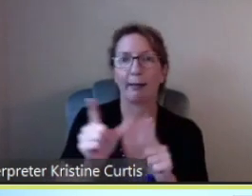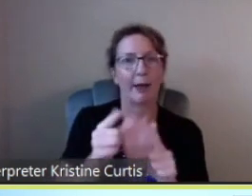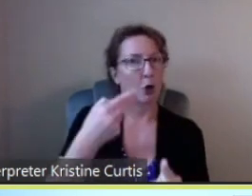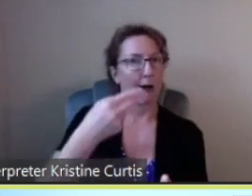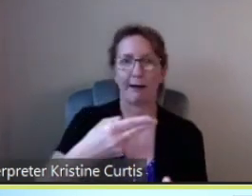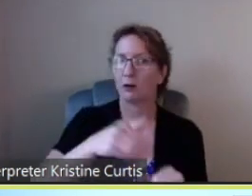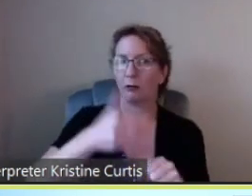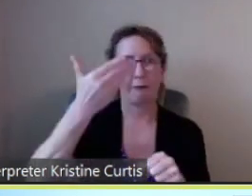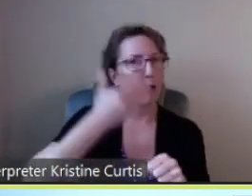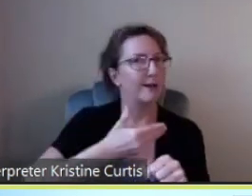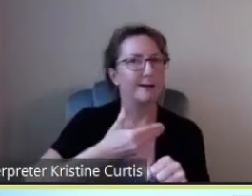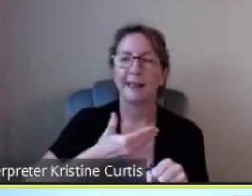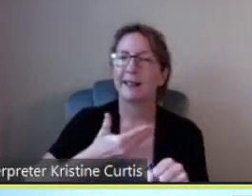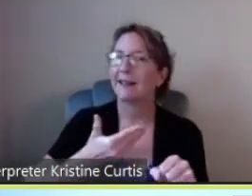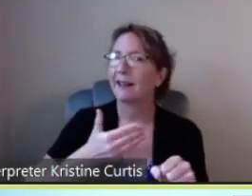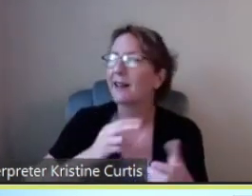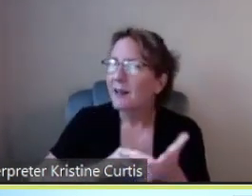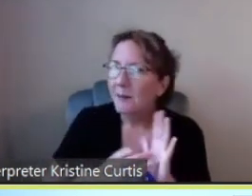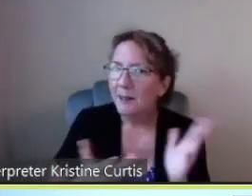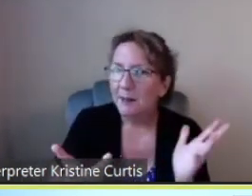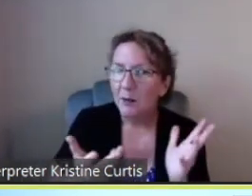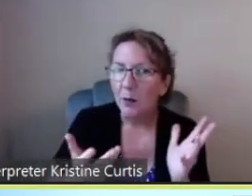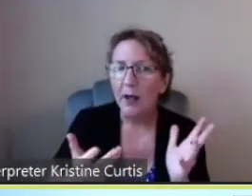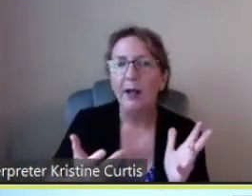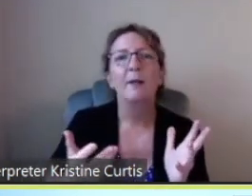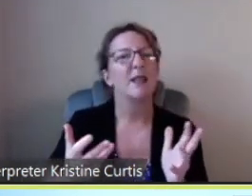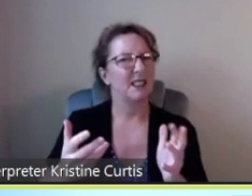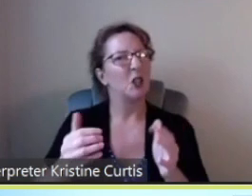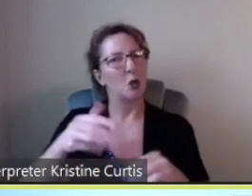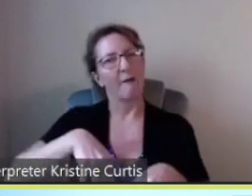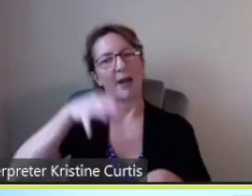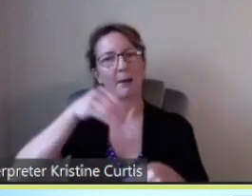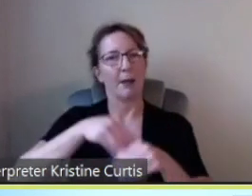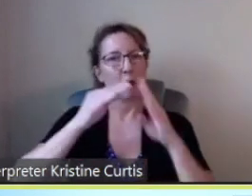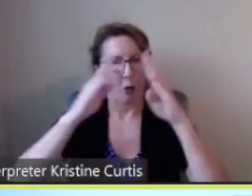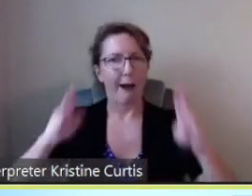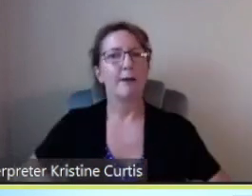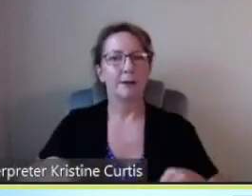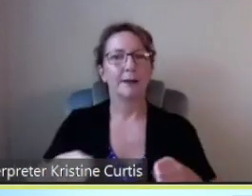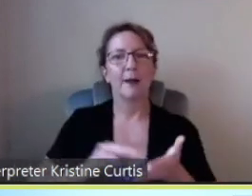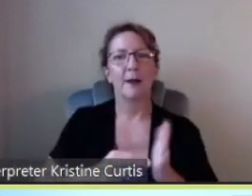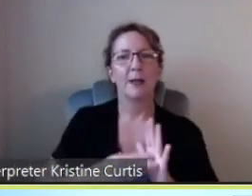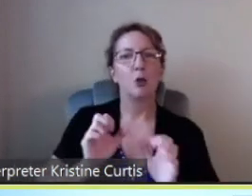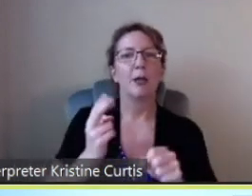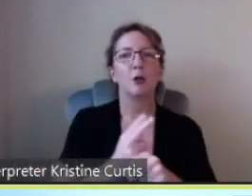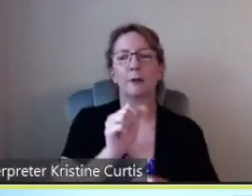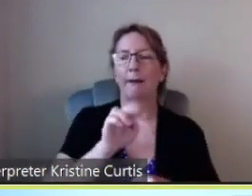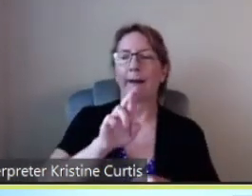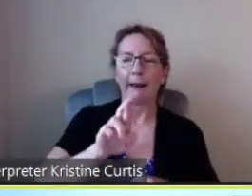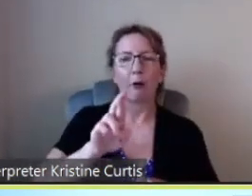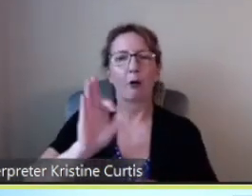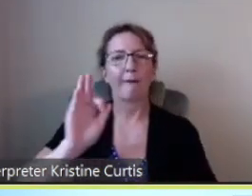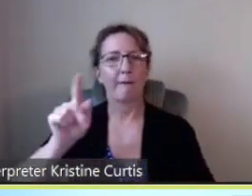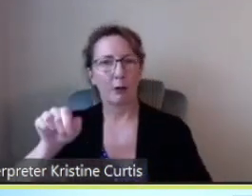of them, which means that they are housed air filters. So this result means that we can use these air filters as an insert for our